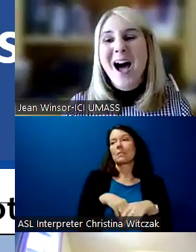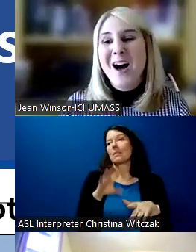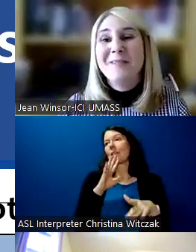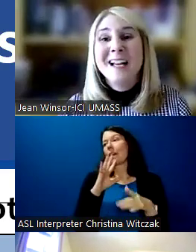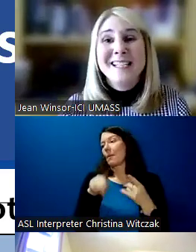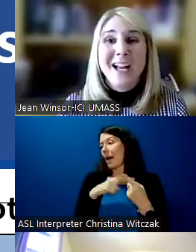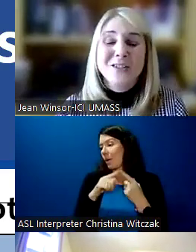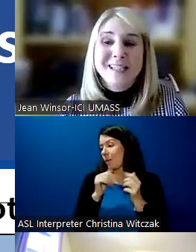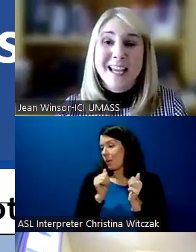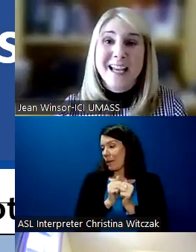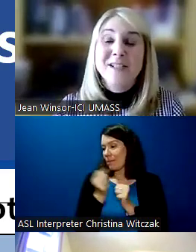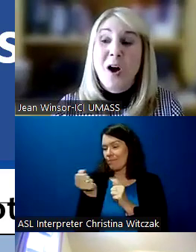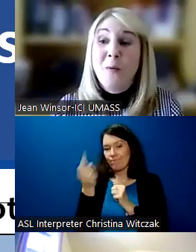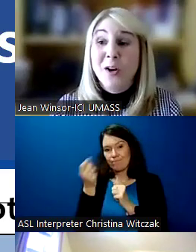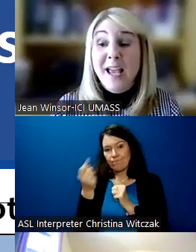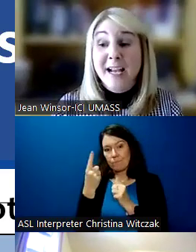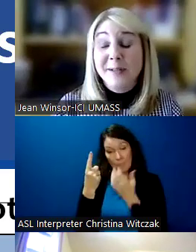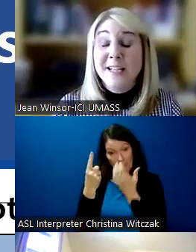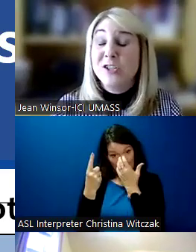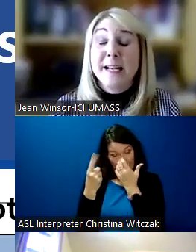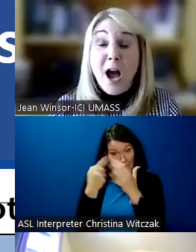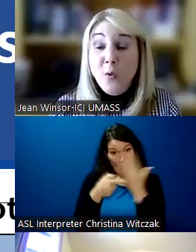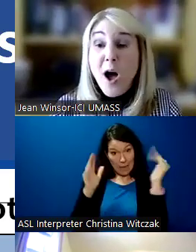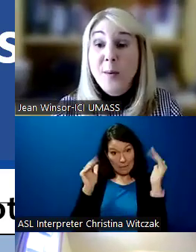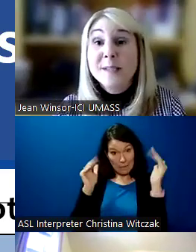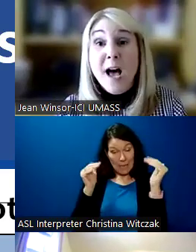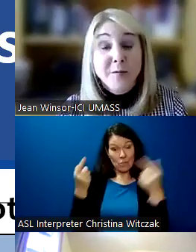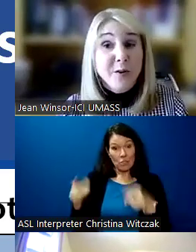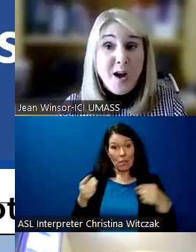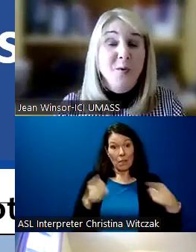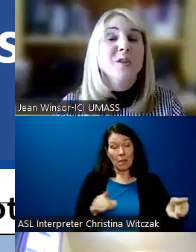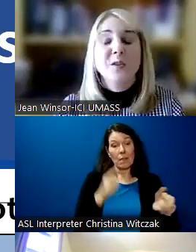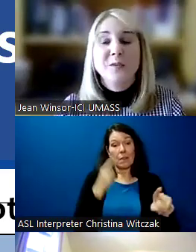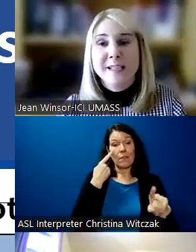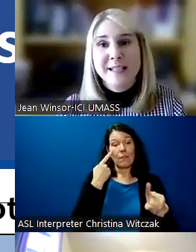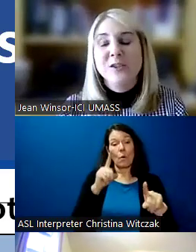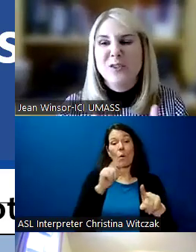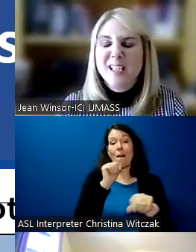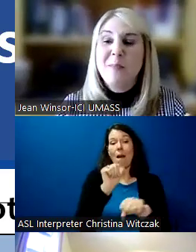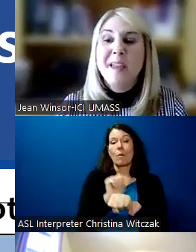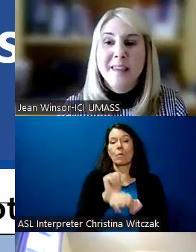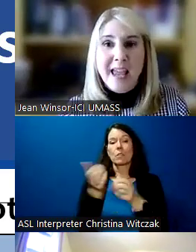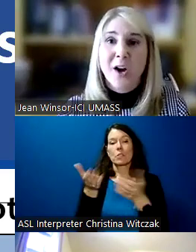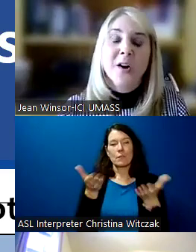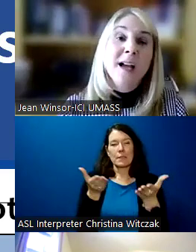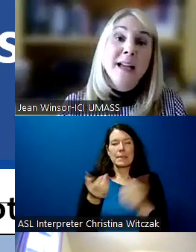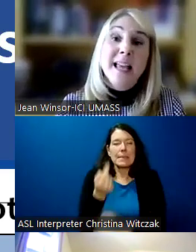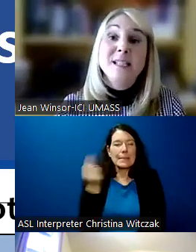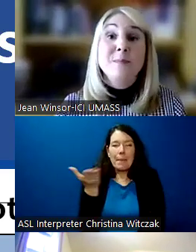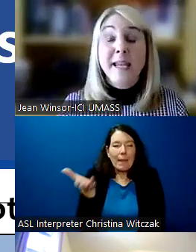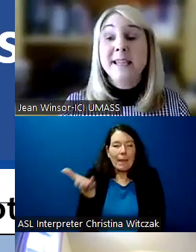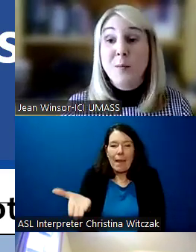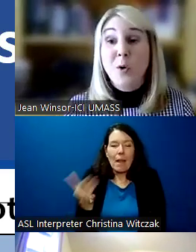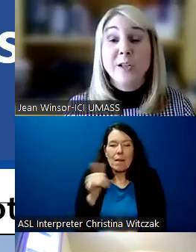them to understand what are the expectations and outcomes of their non-work services. Is there something there